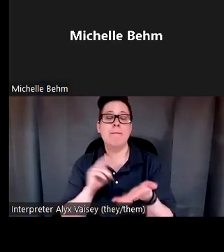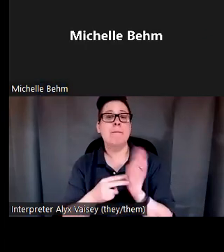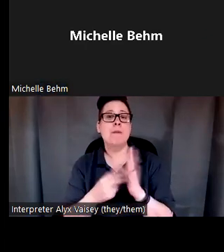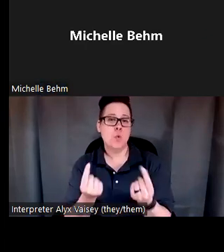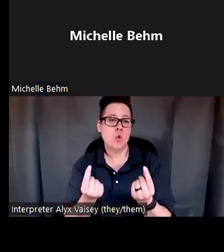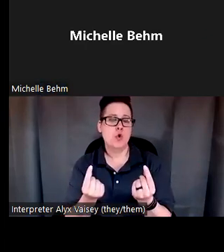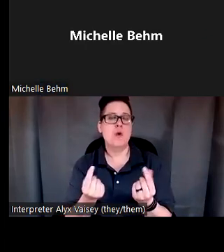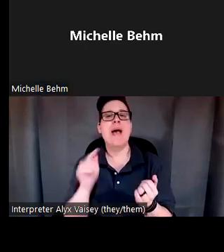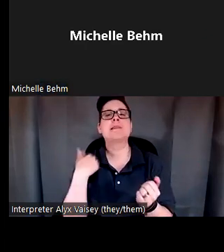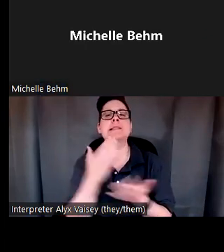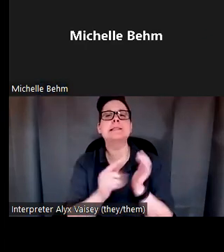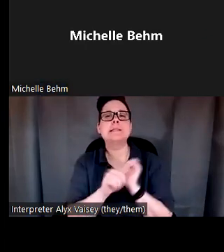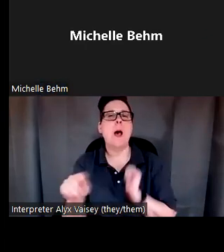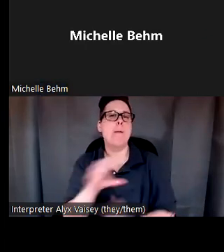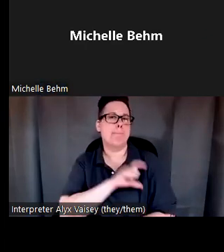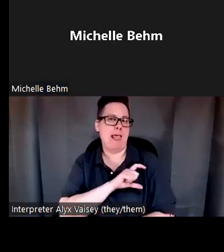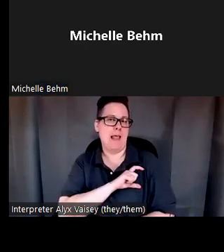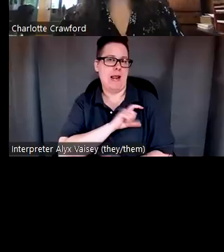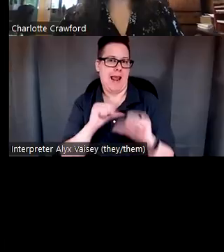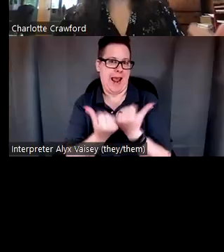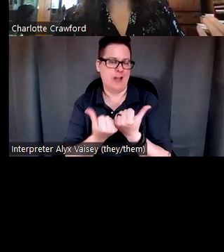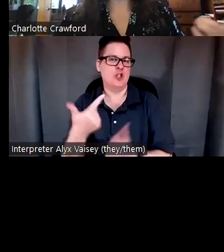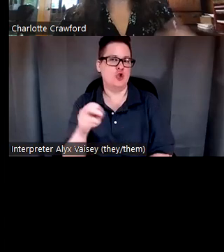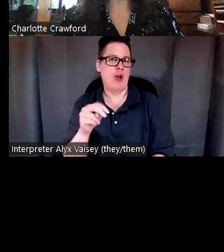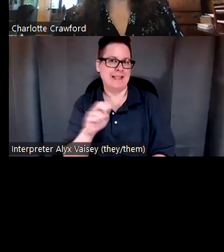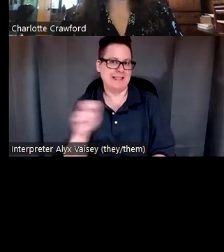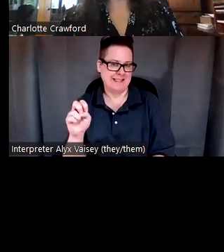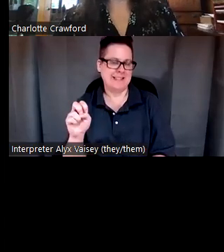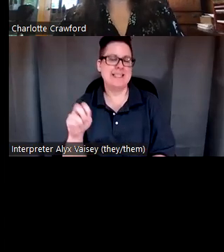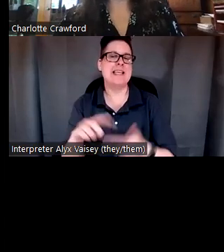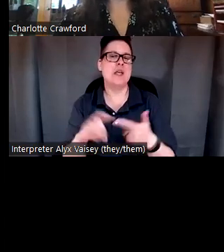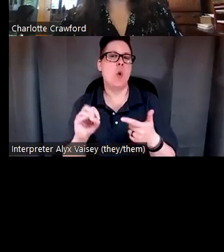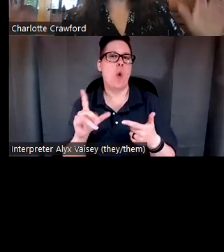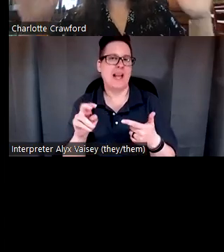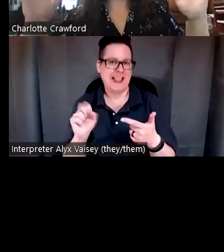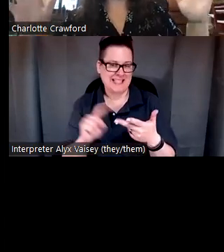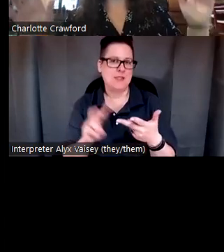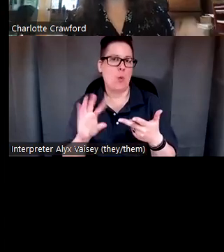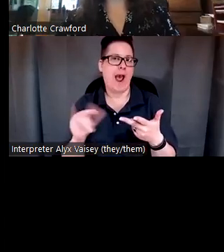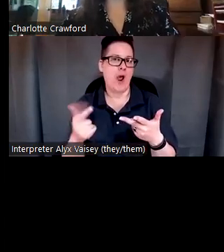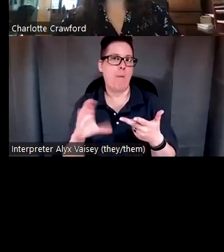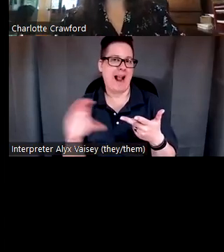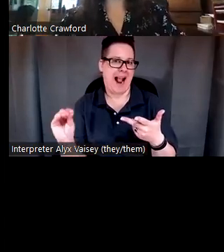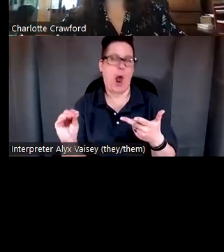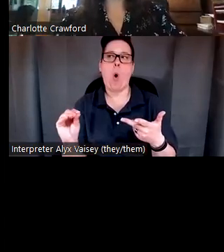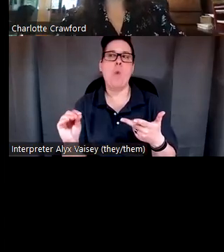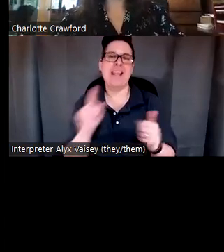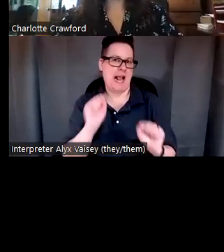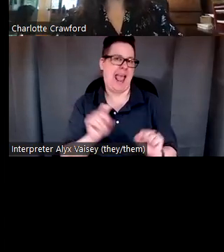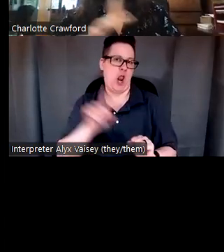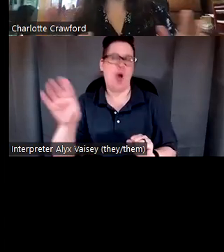certain police agencies in Genesee County and some in Orleans and Wyoming where they can go and say, I need help. I'm done.